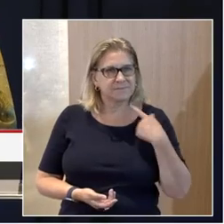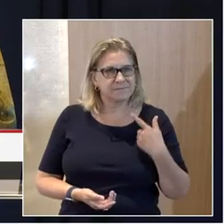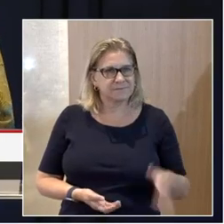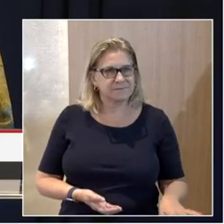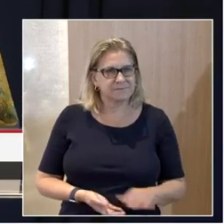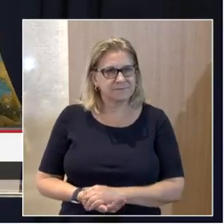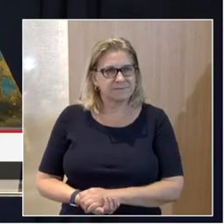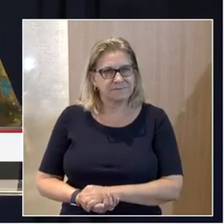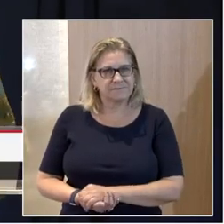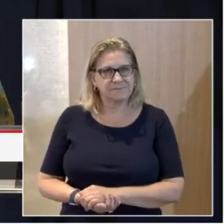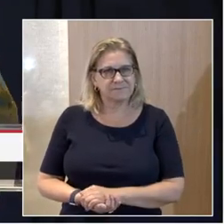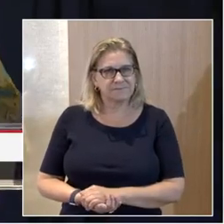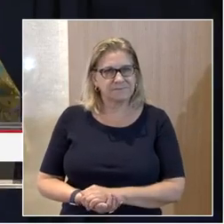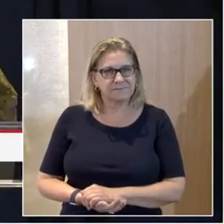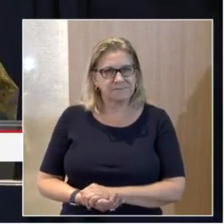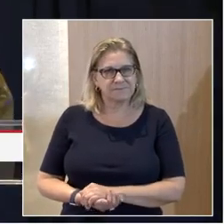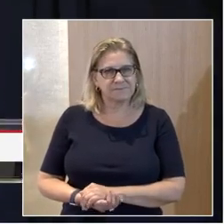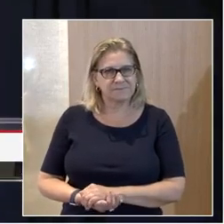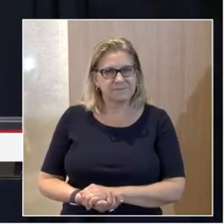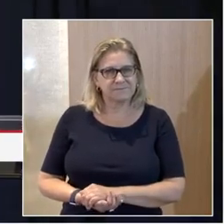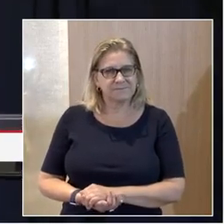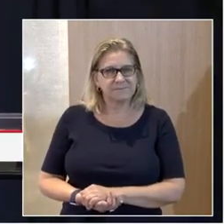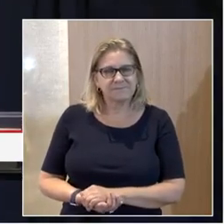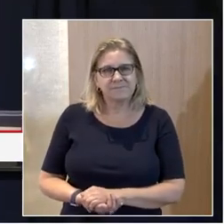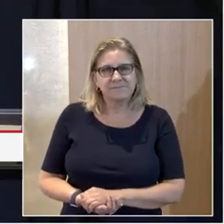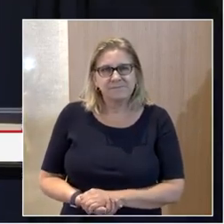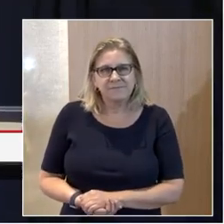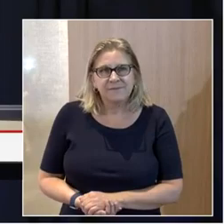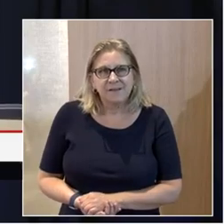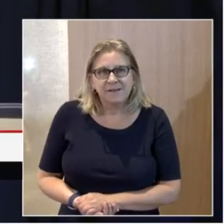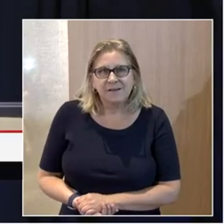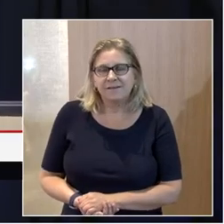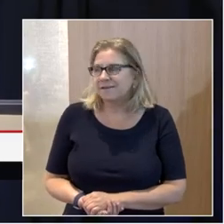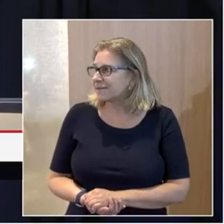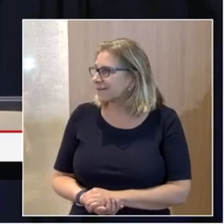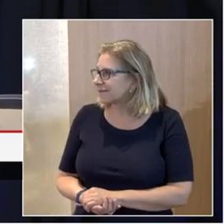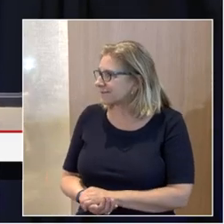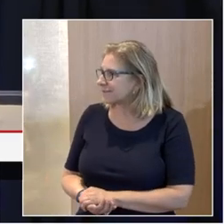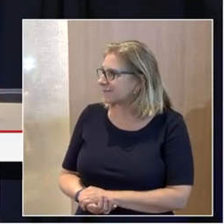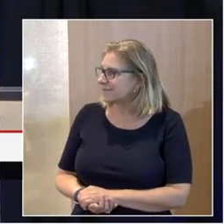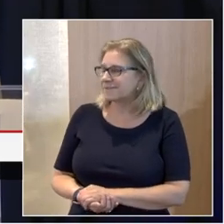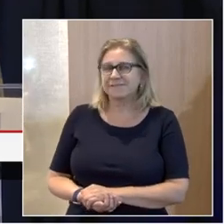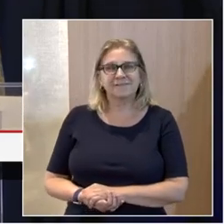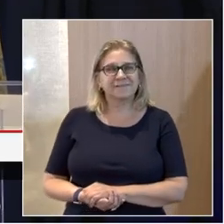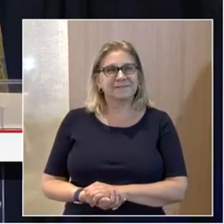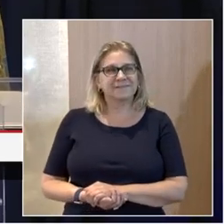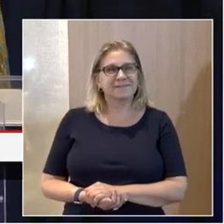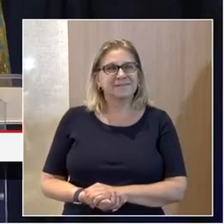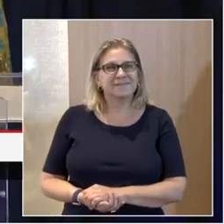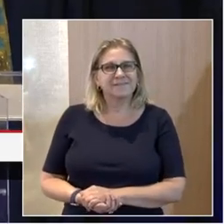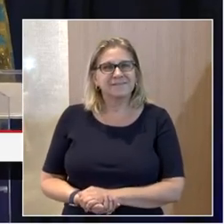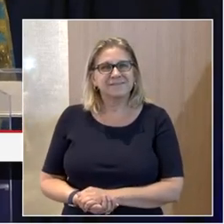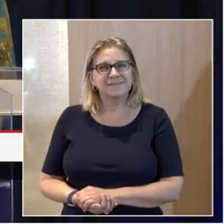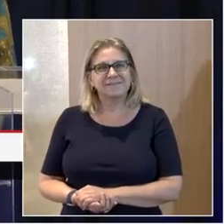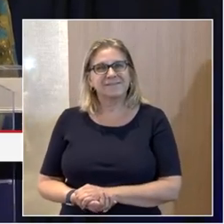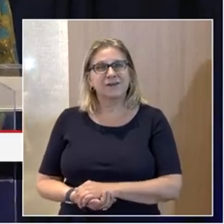That was easy. So we wanted to make sure that you got a chance to describe